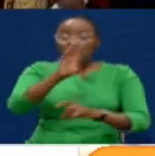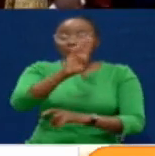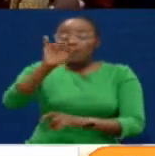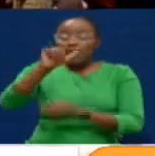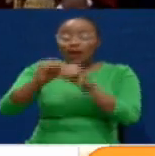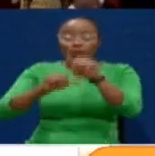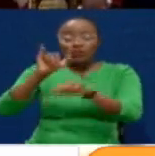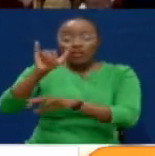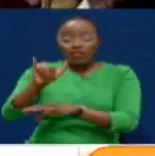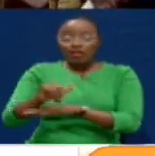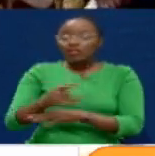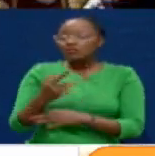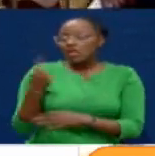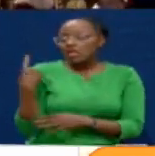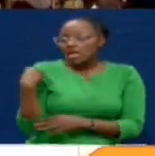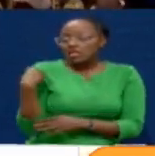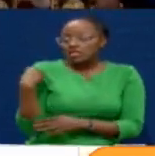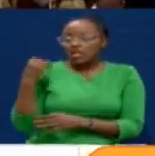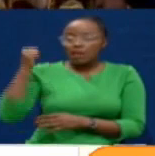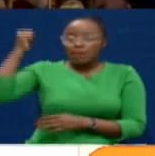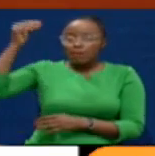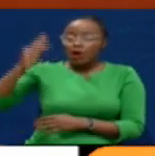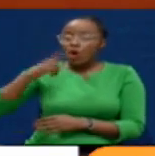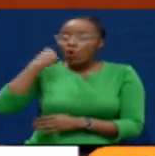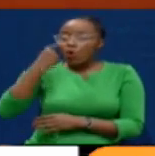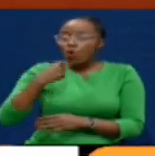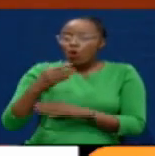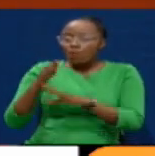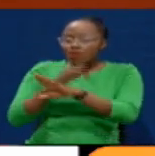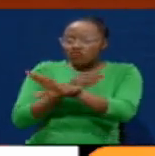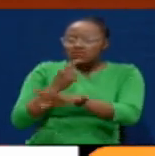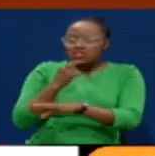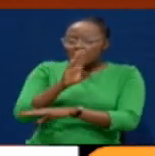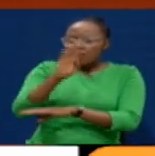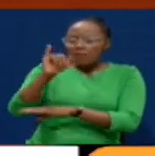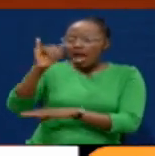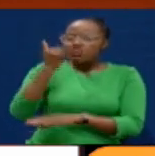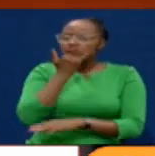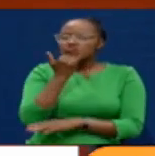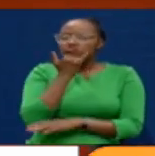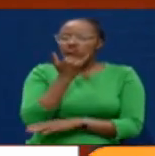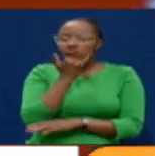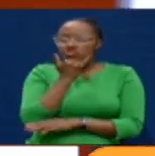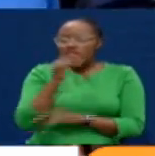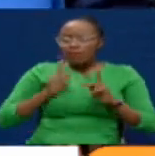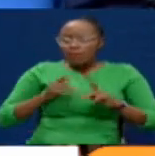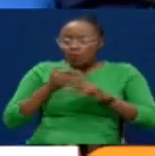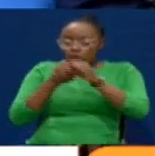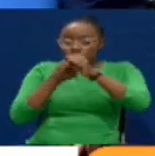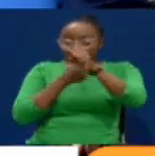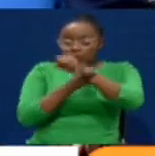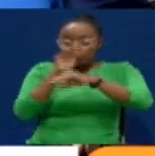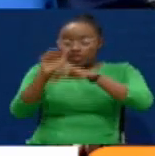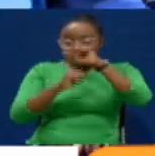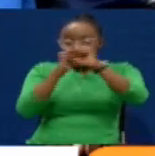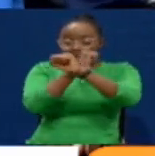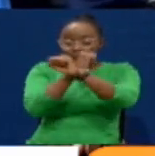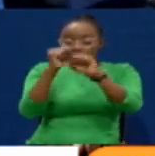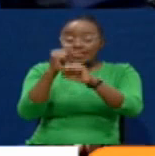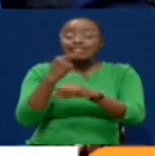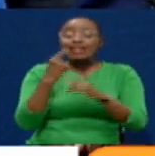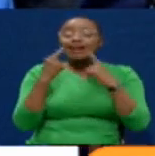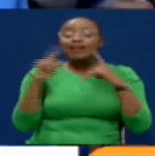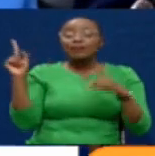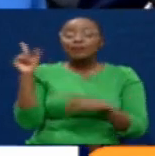about. Ni hapo jana tu ambapo wanasiasa waliokuwa wakikosoa mchakato huu na wandani wa naibu rais William Ruto walitangaza azma